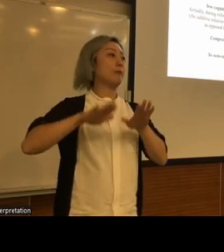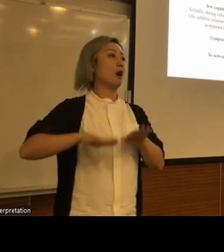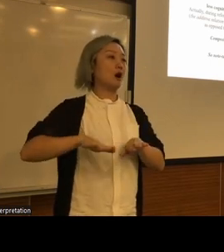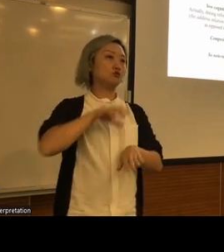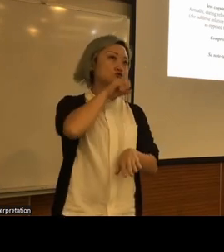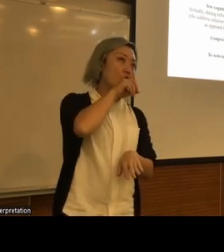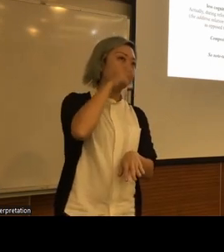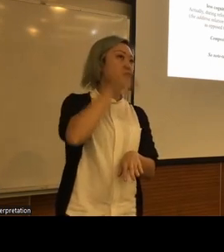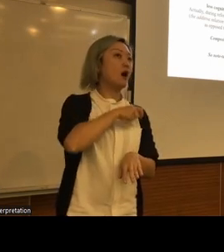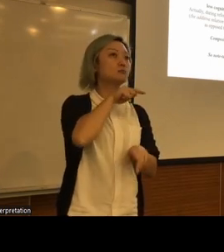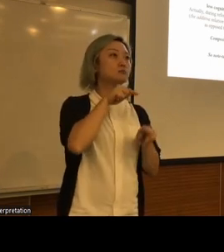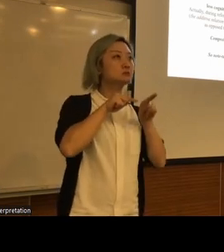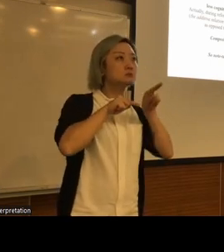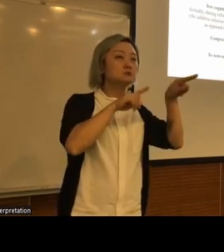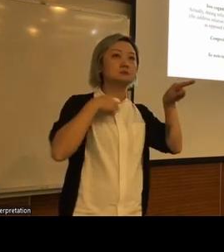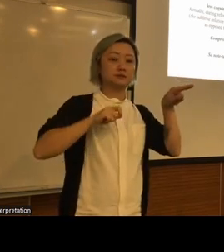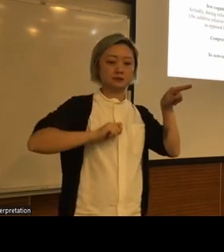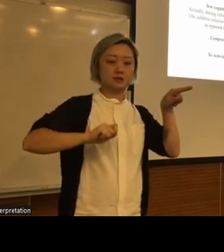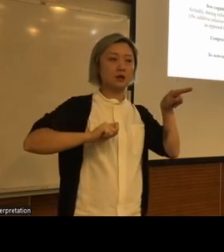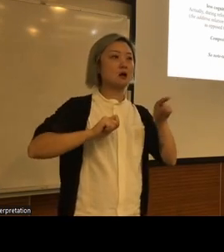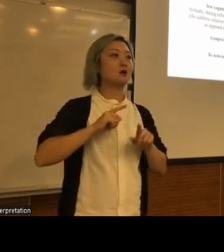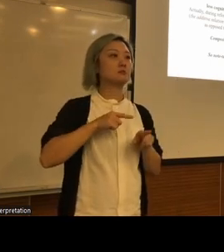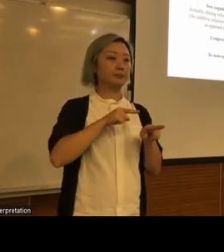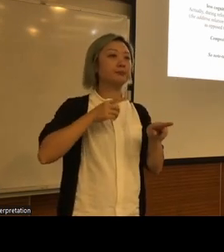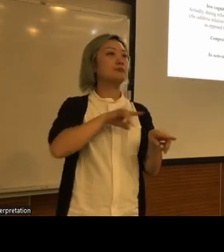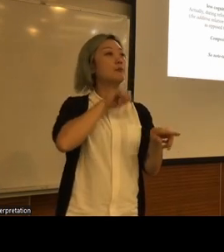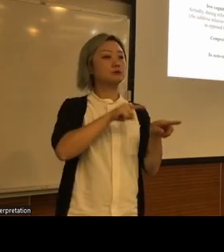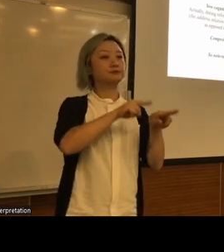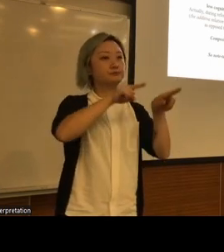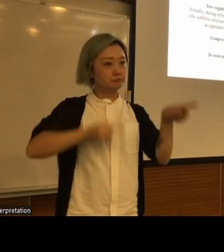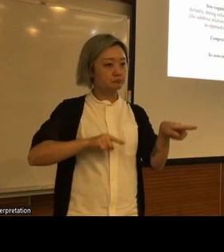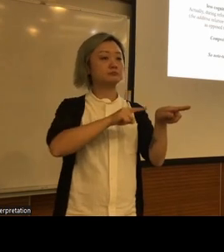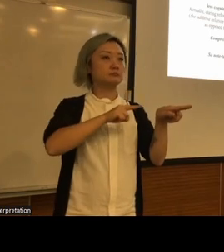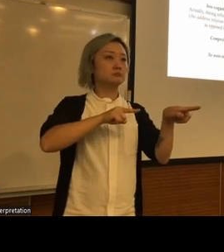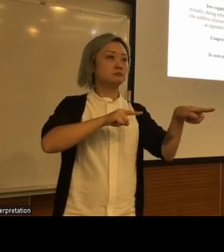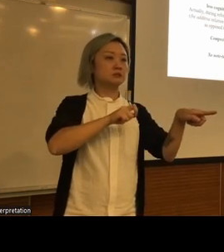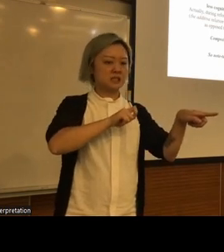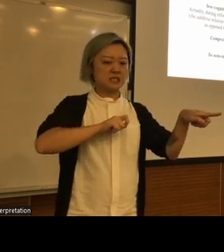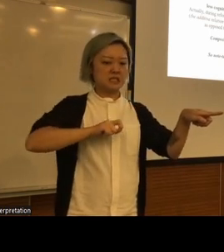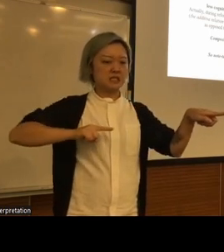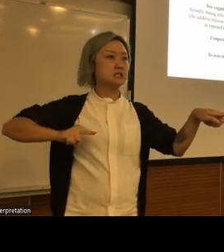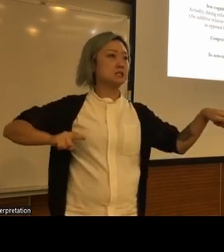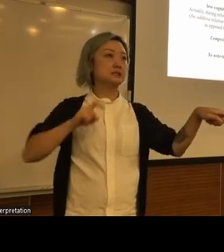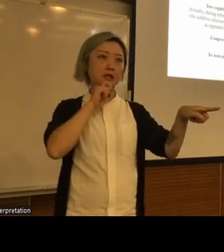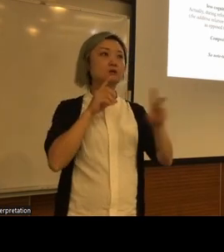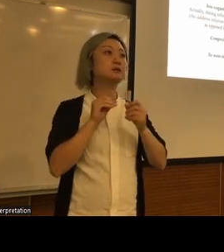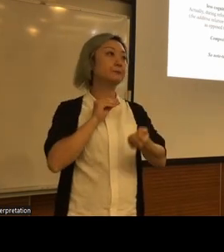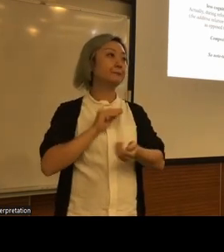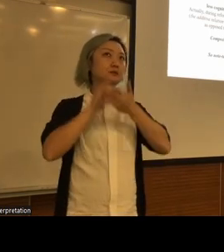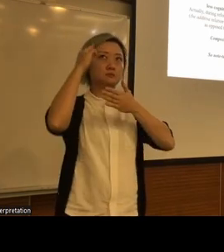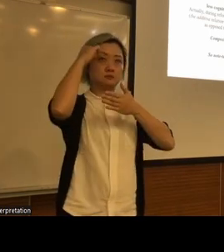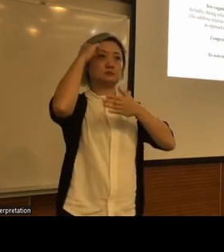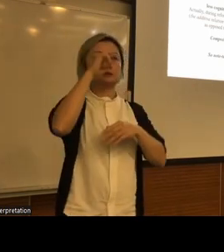speaking. So you're behind, and you're behind. This saturates what is called